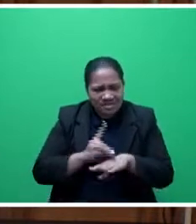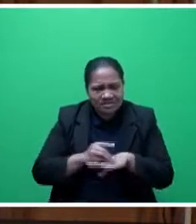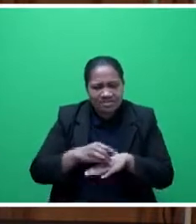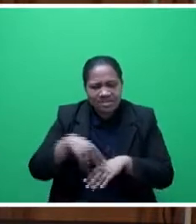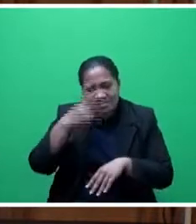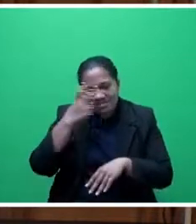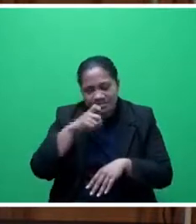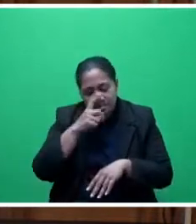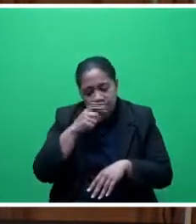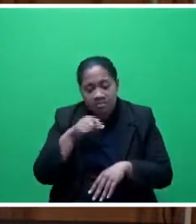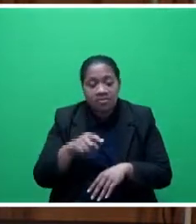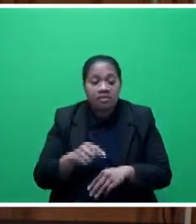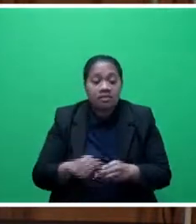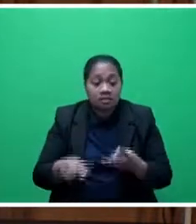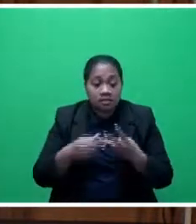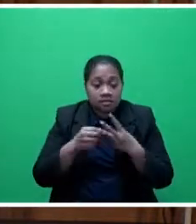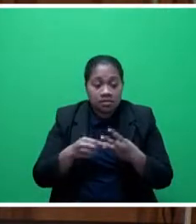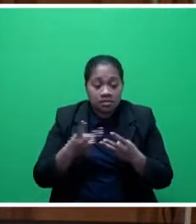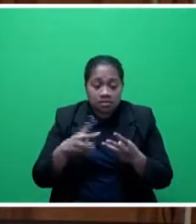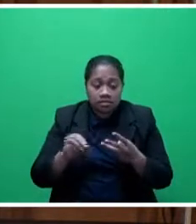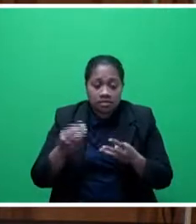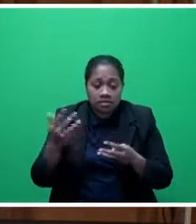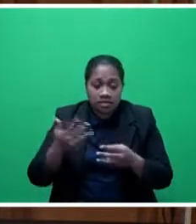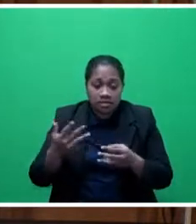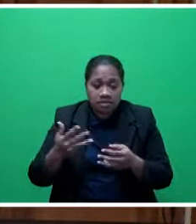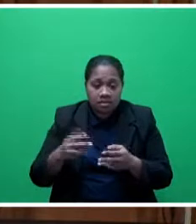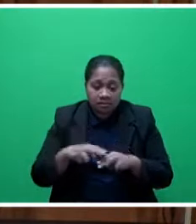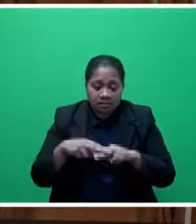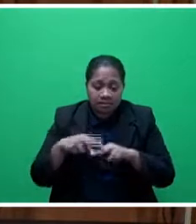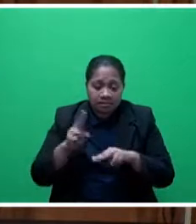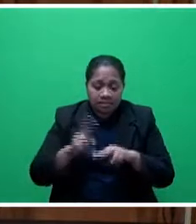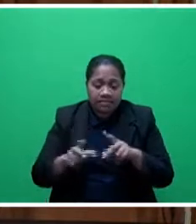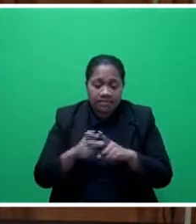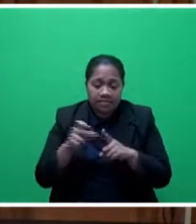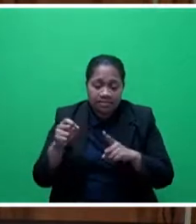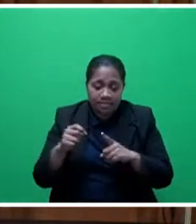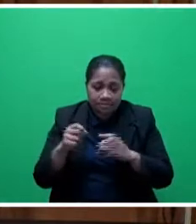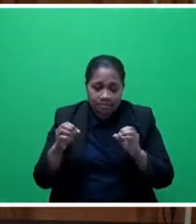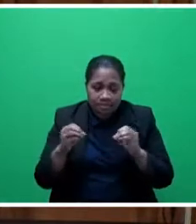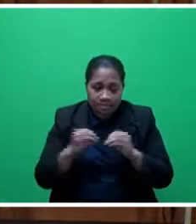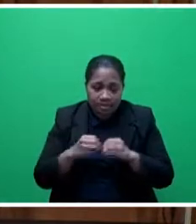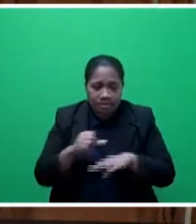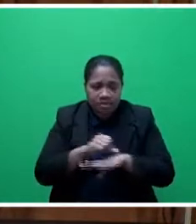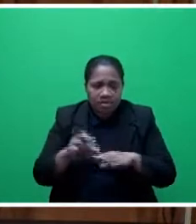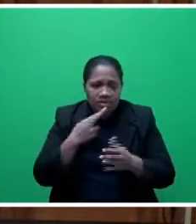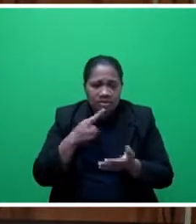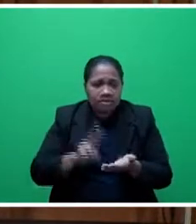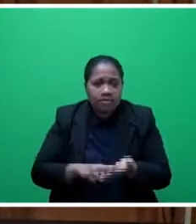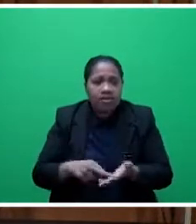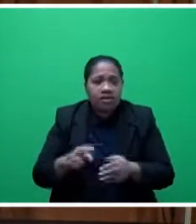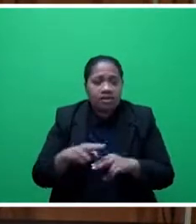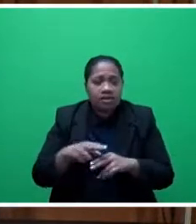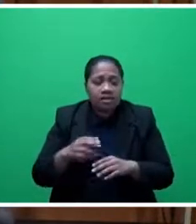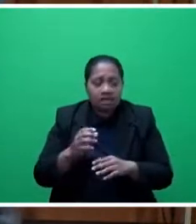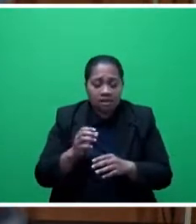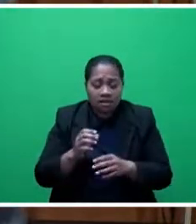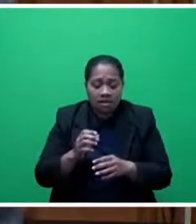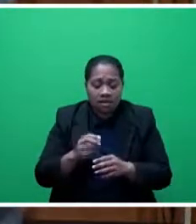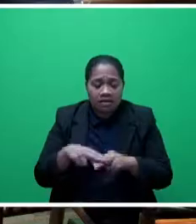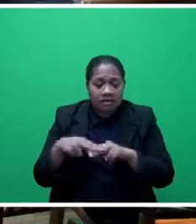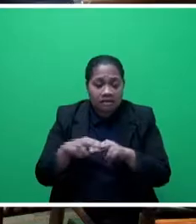The 2019 Fiji Development Bank annual report. And 4. The 2017-2018 Fiji Correction Services annual report. Thank